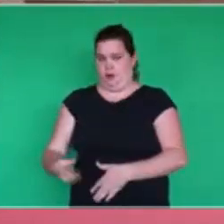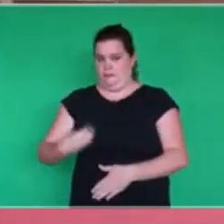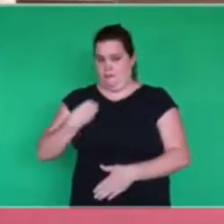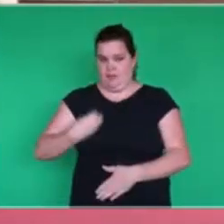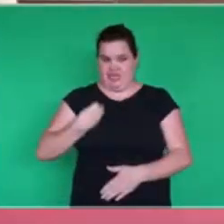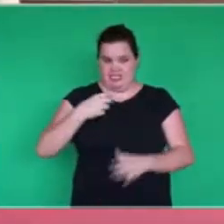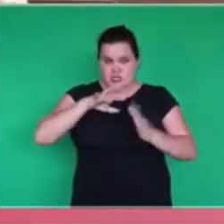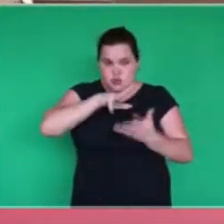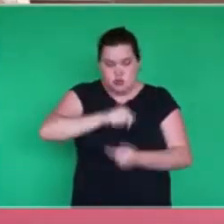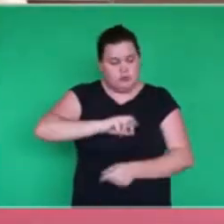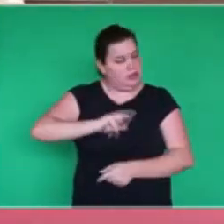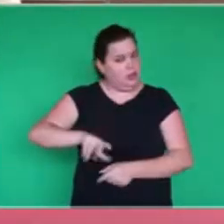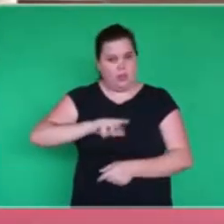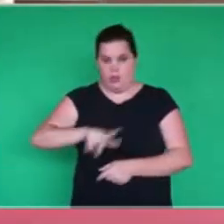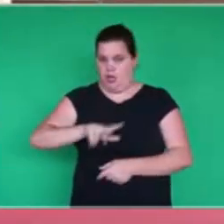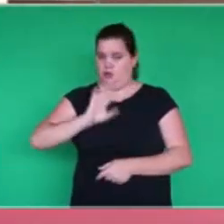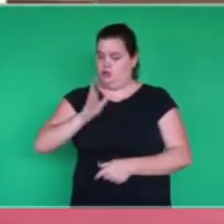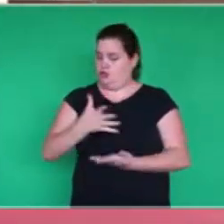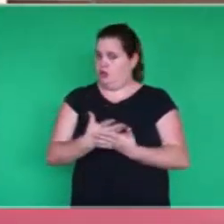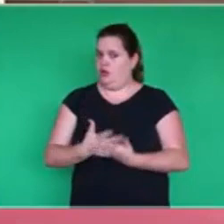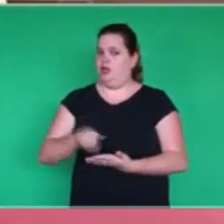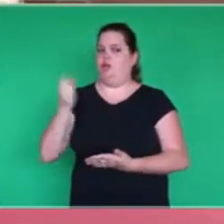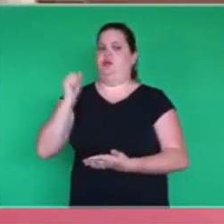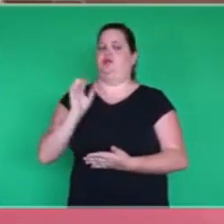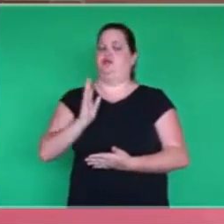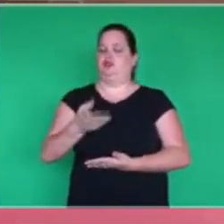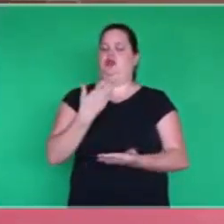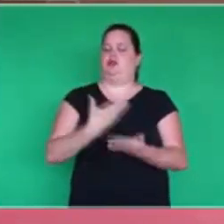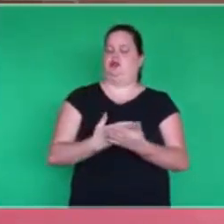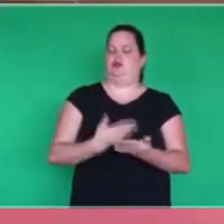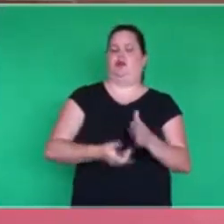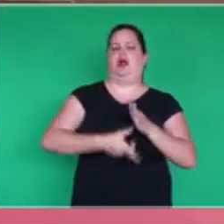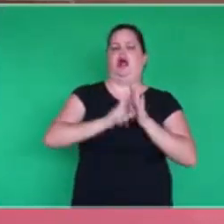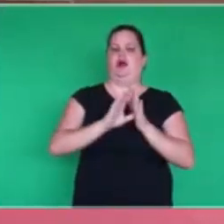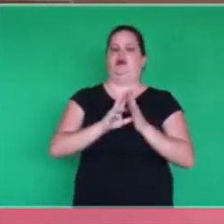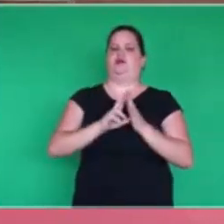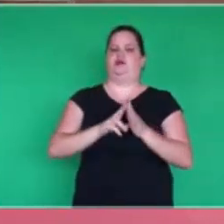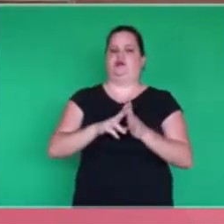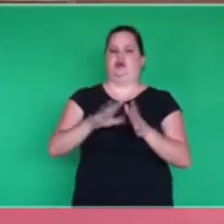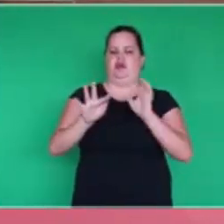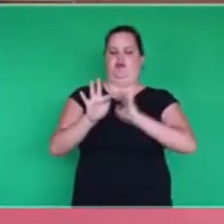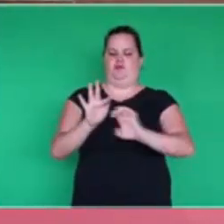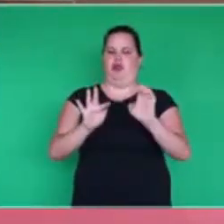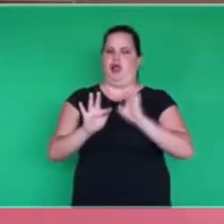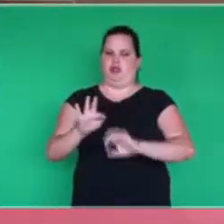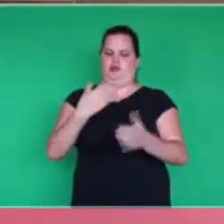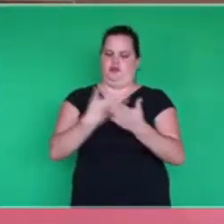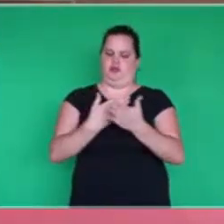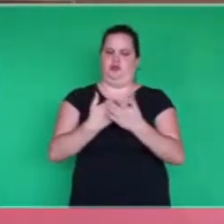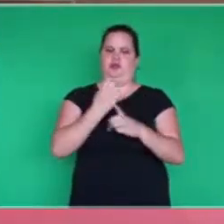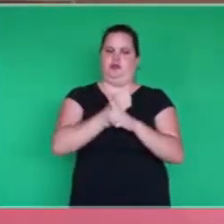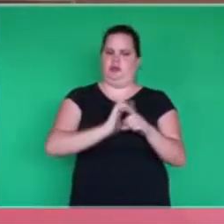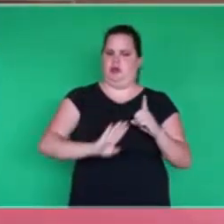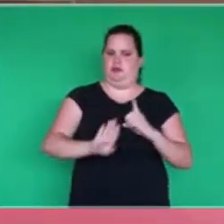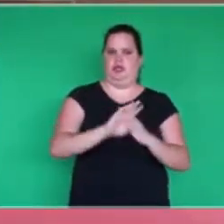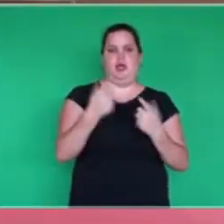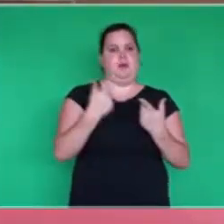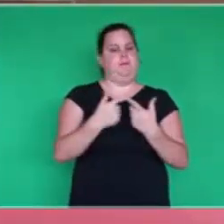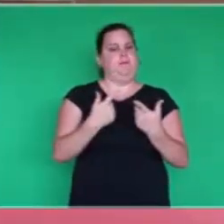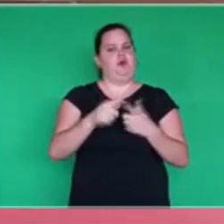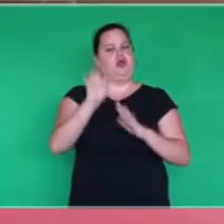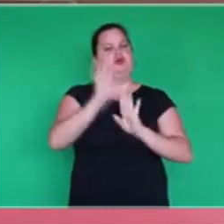in. The last two churches, the Church of Laodicea and the Church of Philadelphia, talk about the moments that we live